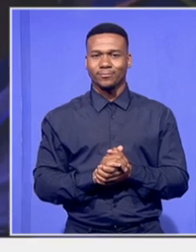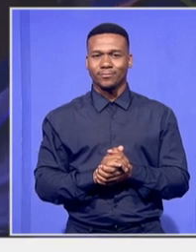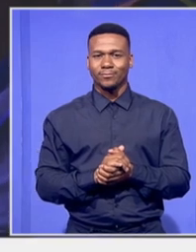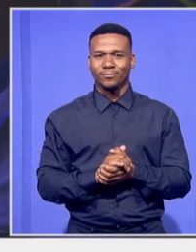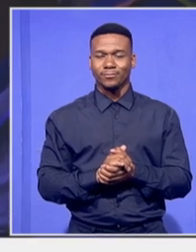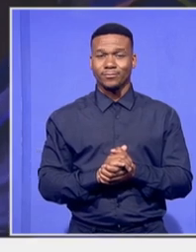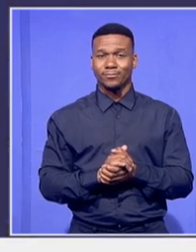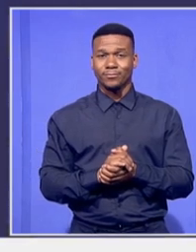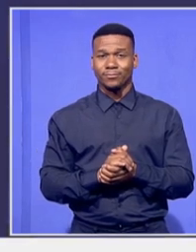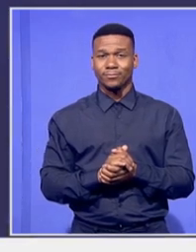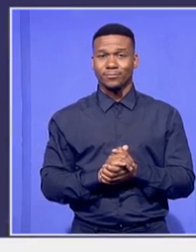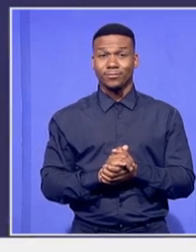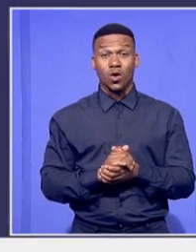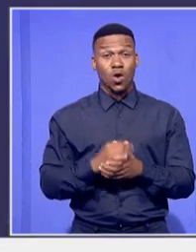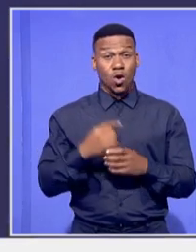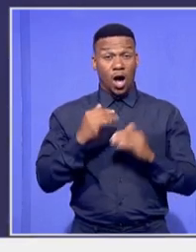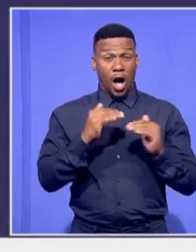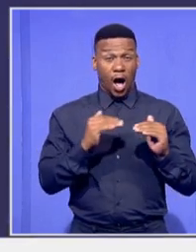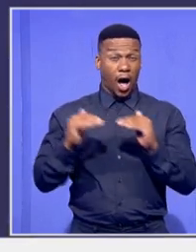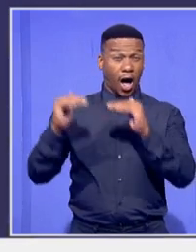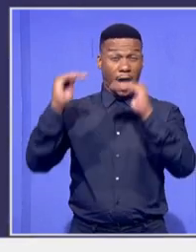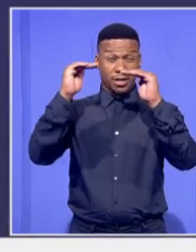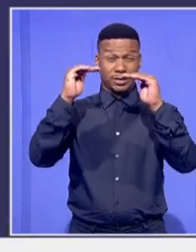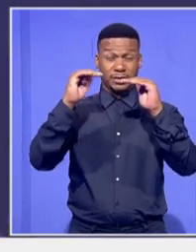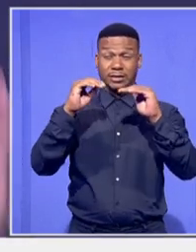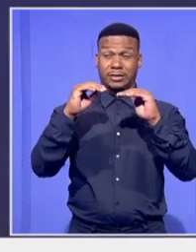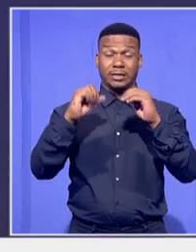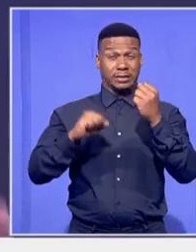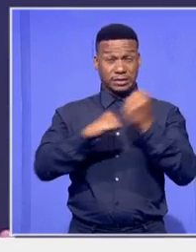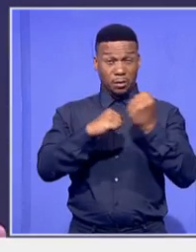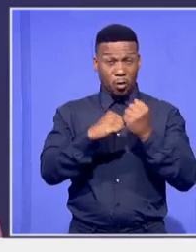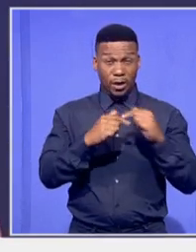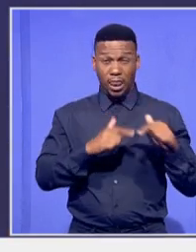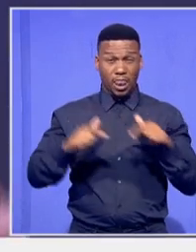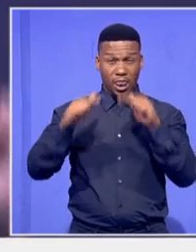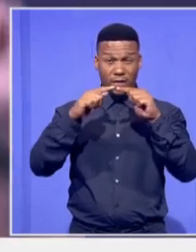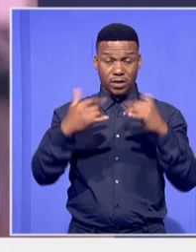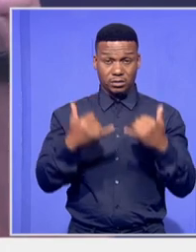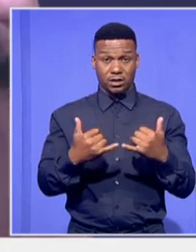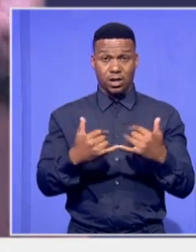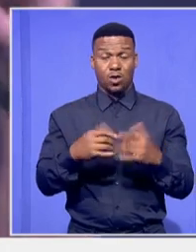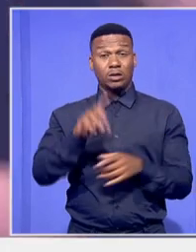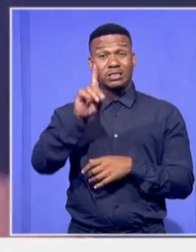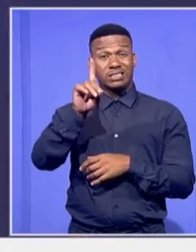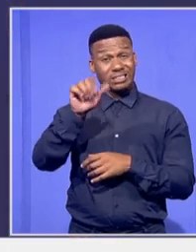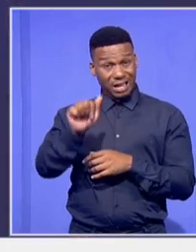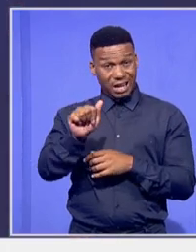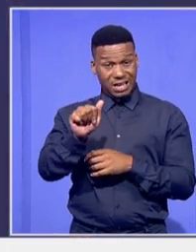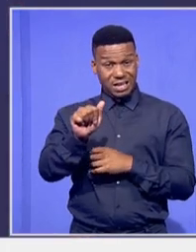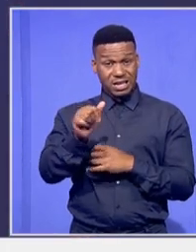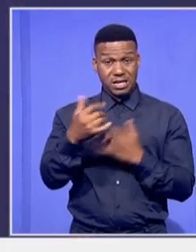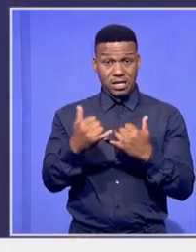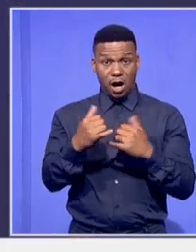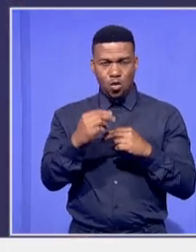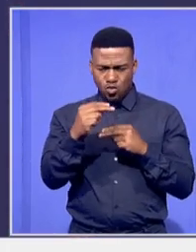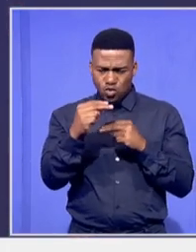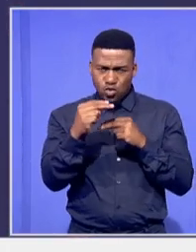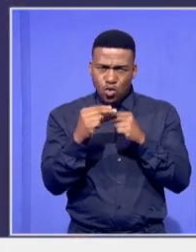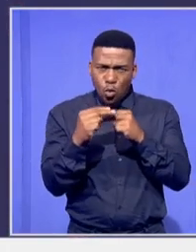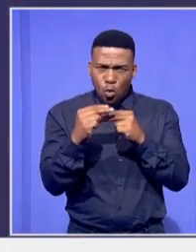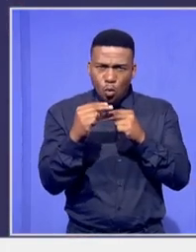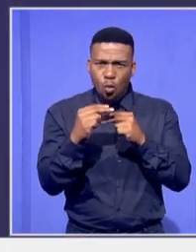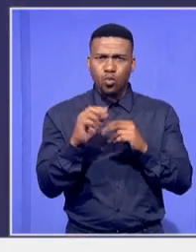At our highest support levels ever, only the DA is within striking distance of the